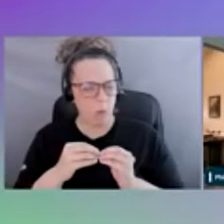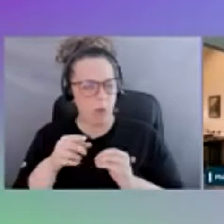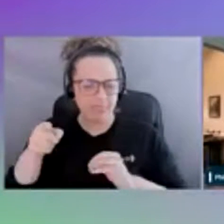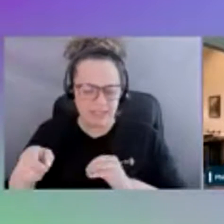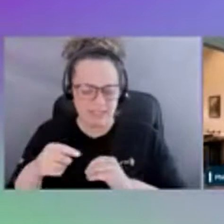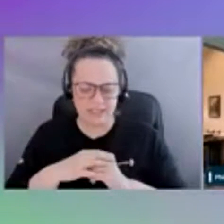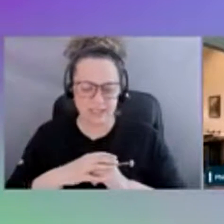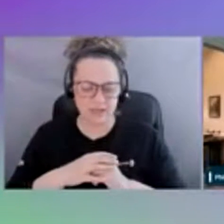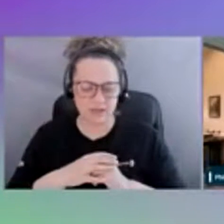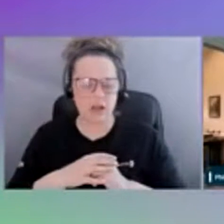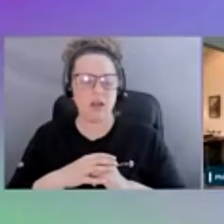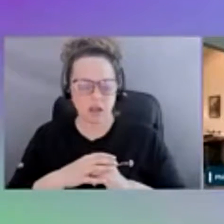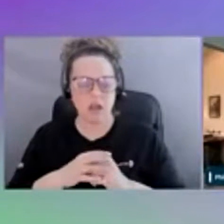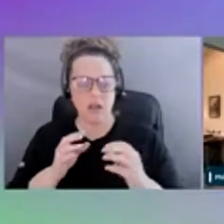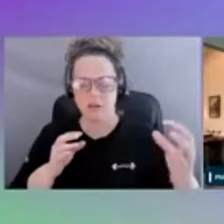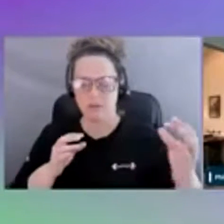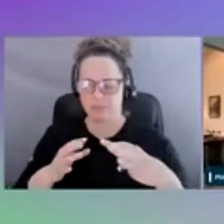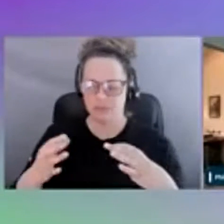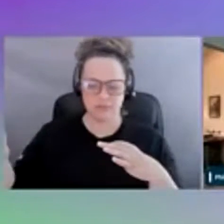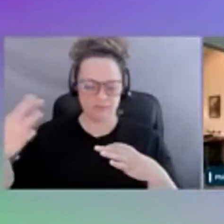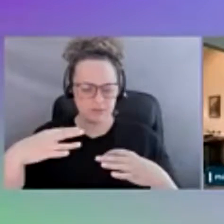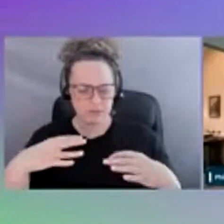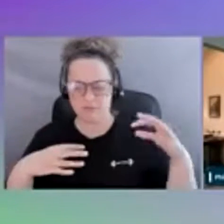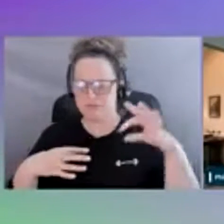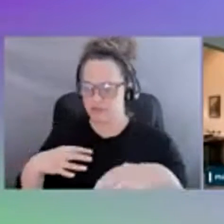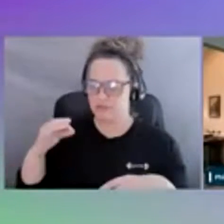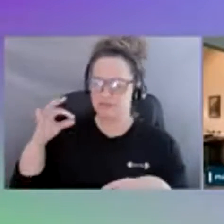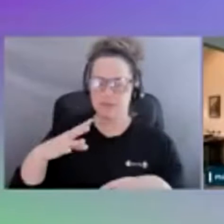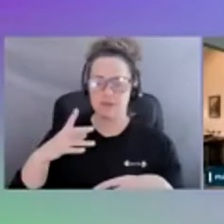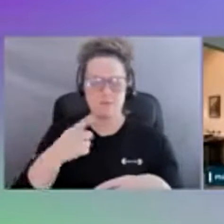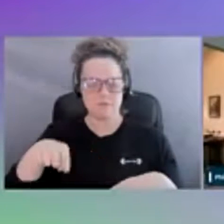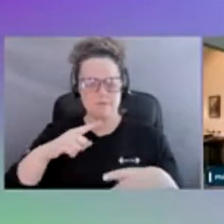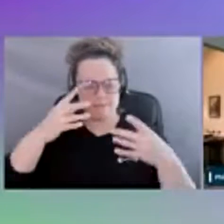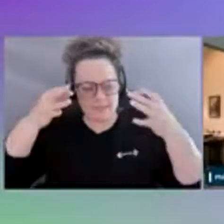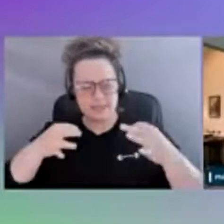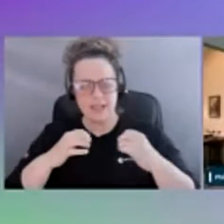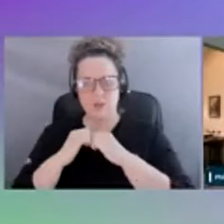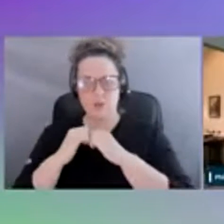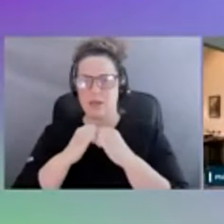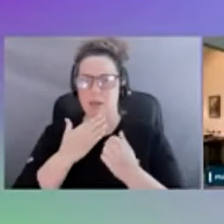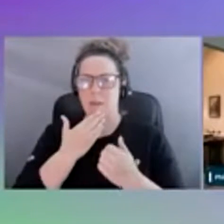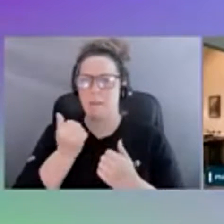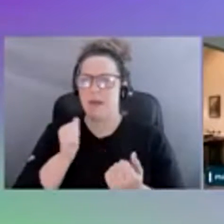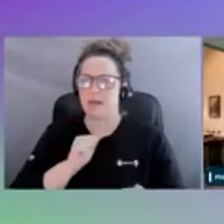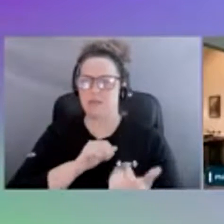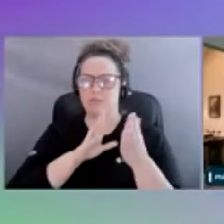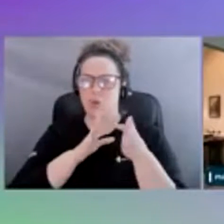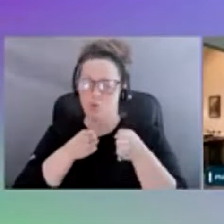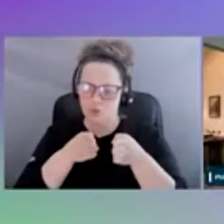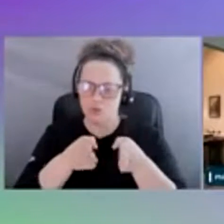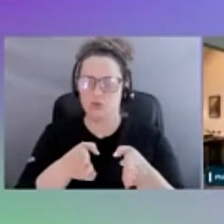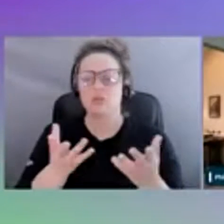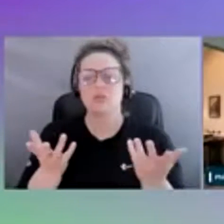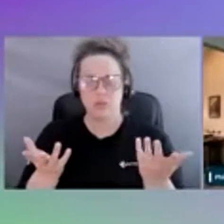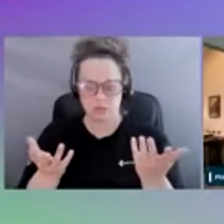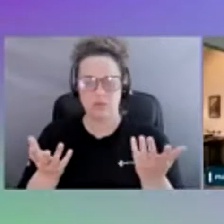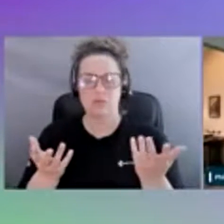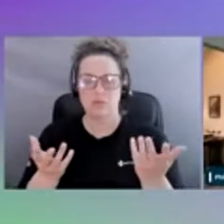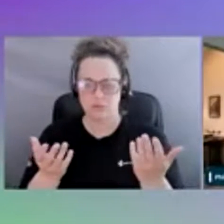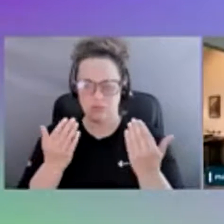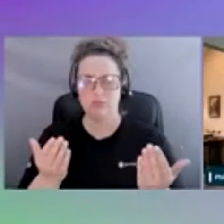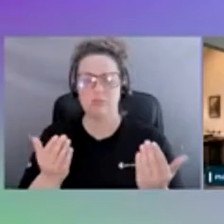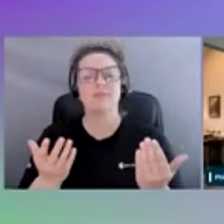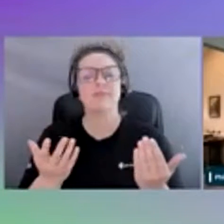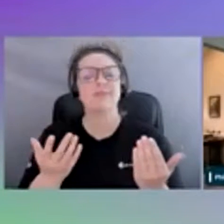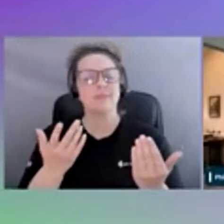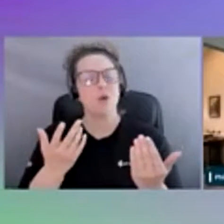this. And then we'll come to a decision together on the best way to move forward. But you're right, it is often a little